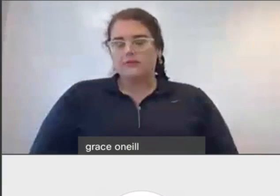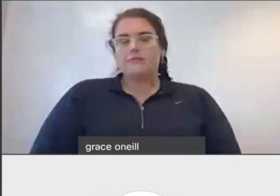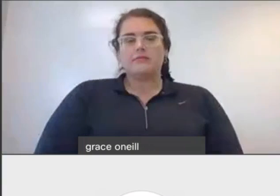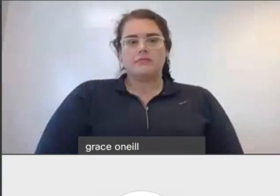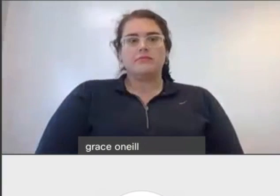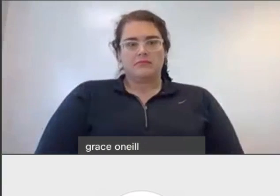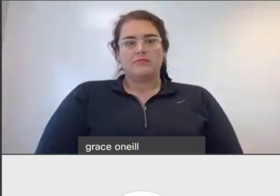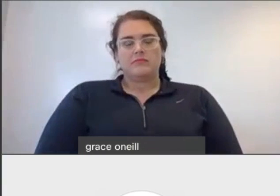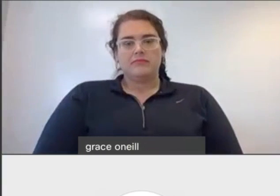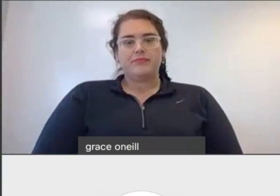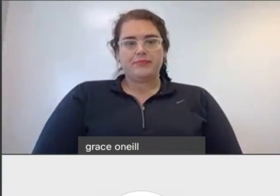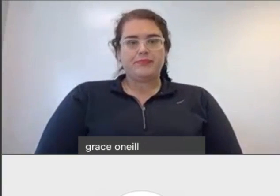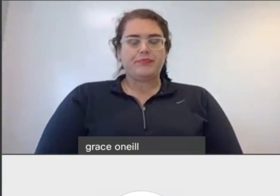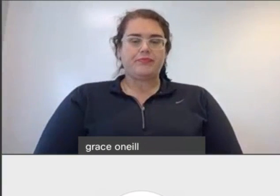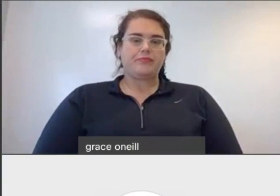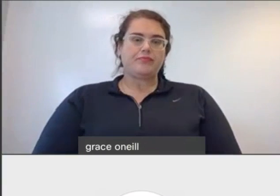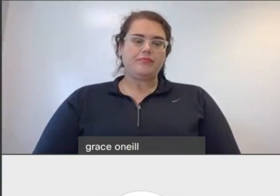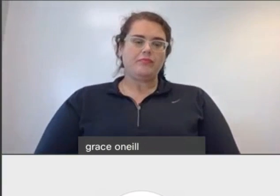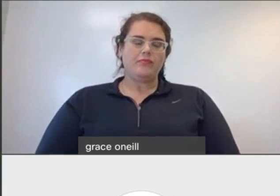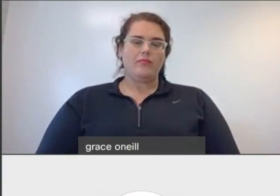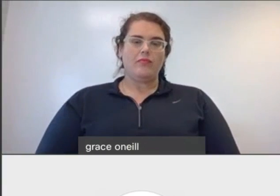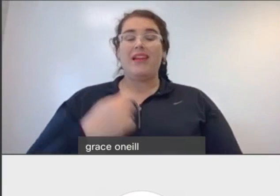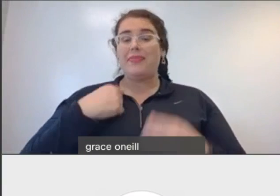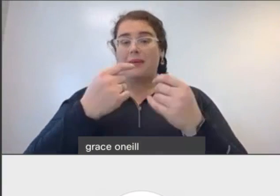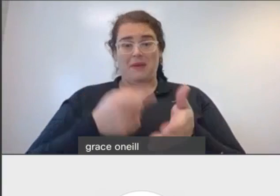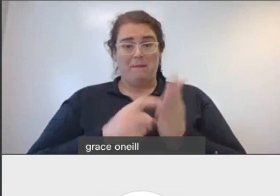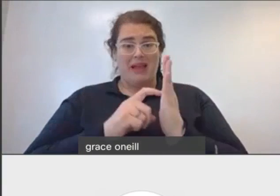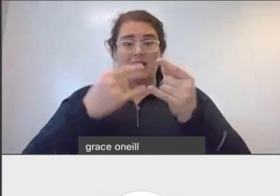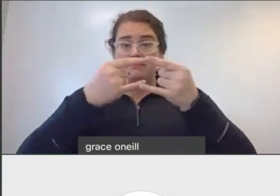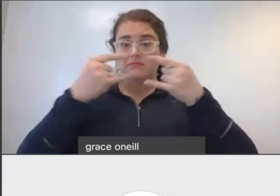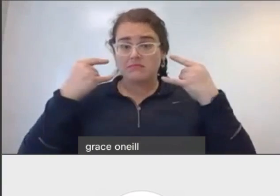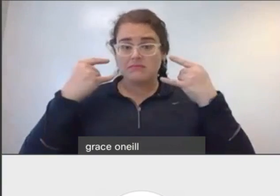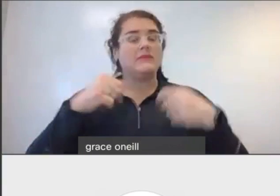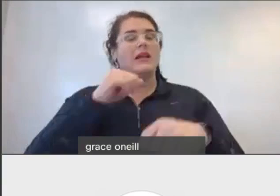the mask mandate is no longer in place. For